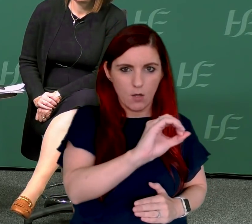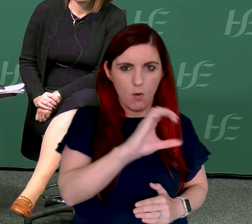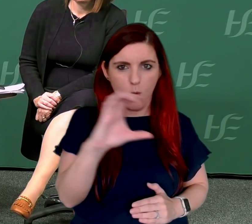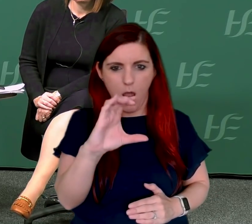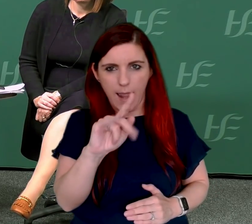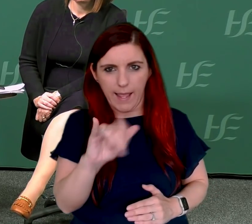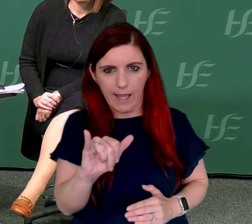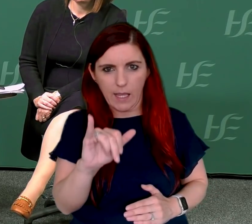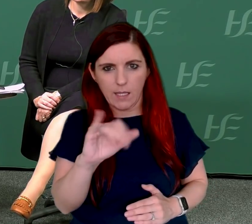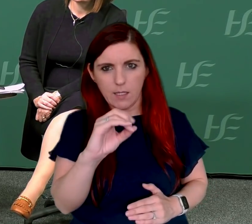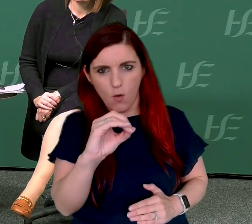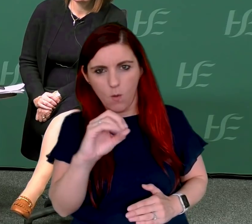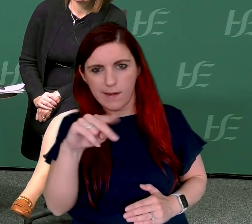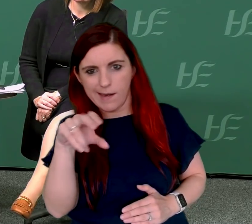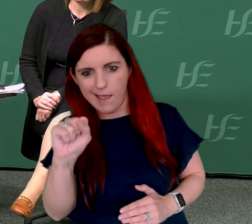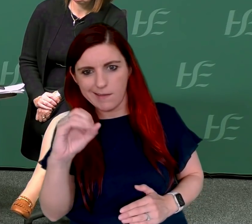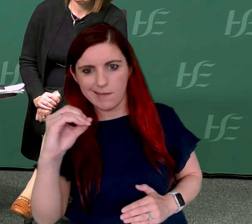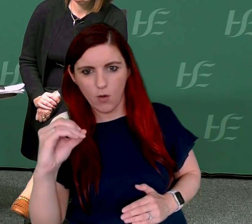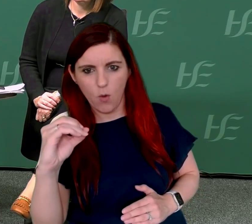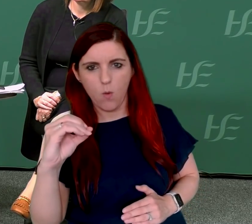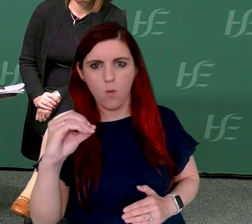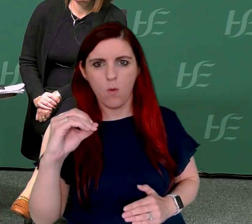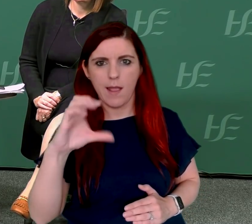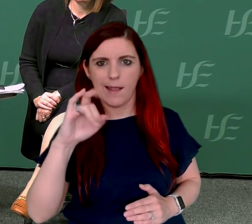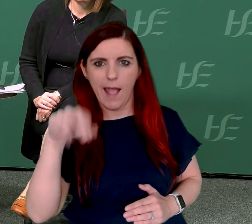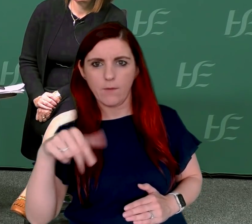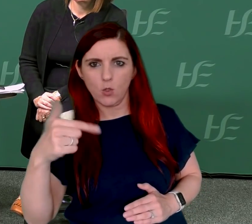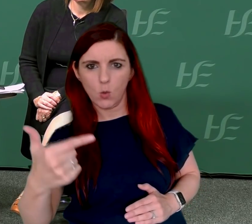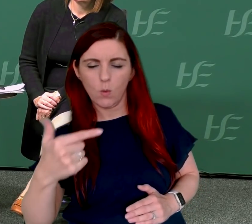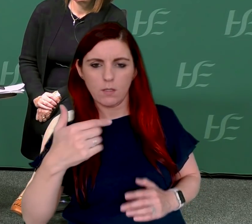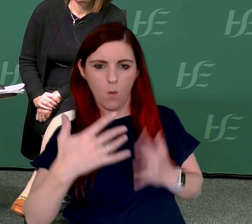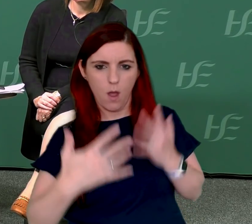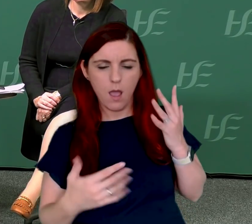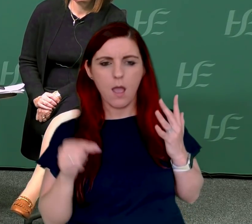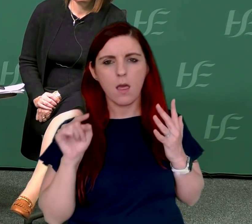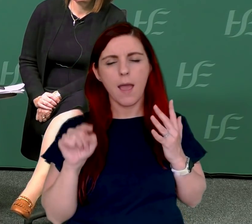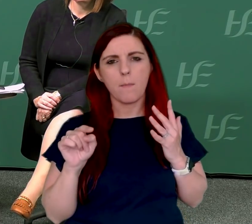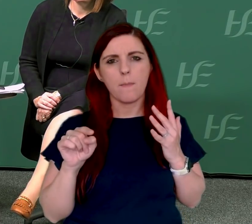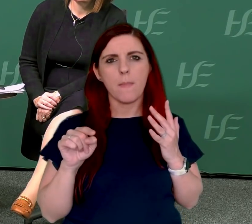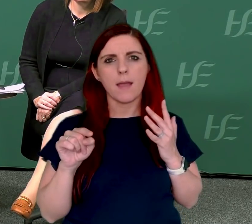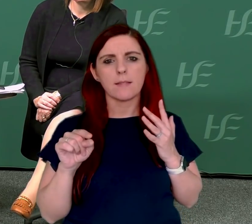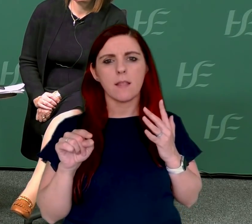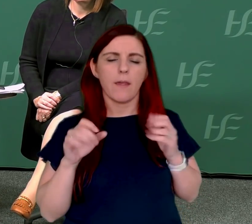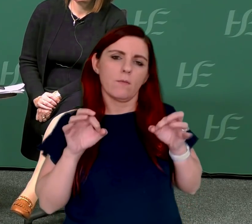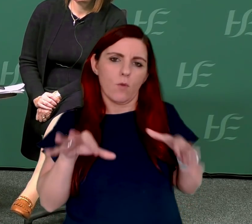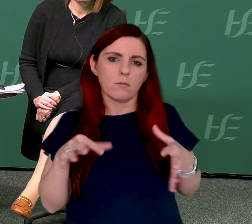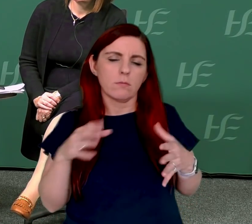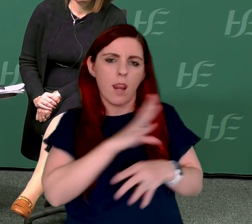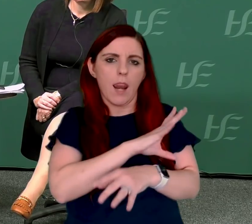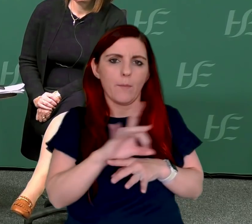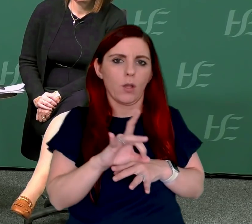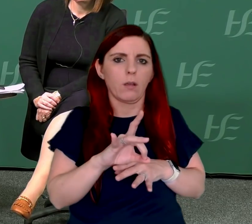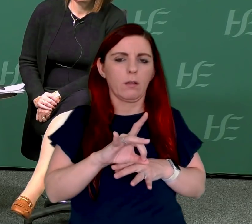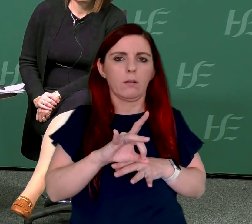0, Naas 0, Cavan 2, etc. And then obviously you go to Limerick and